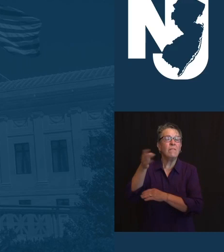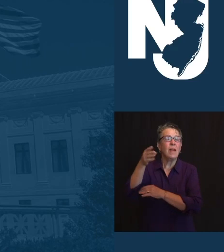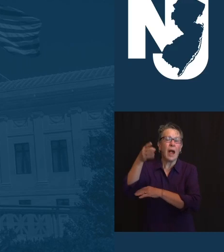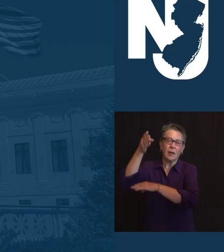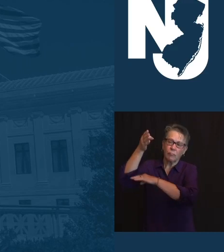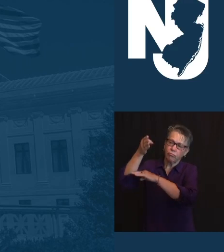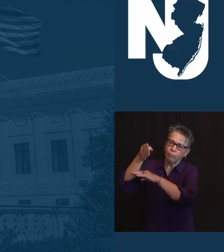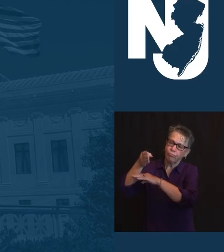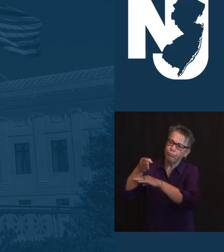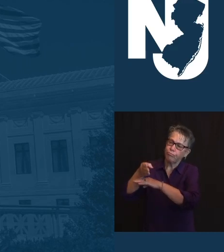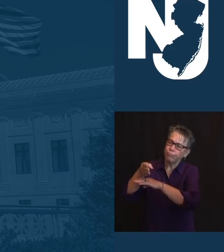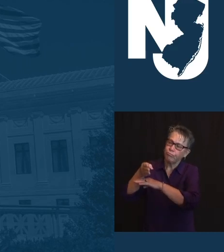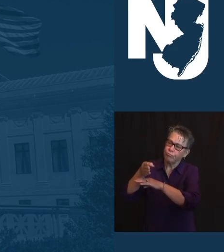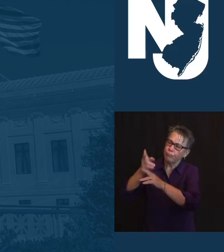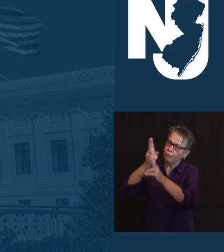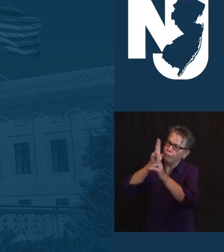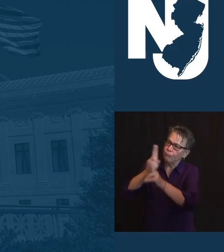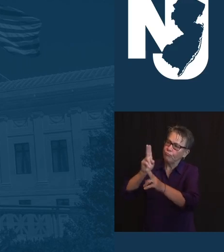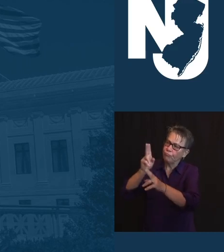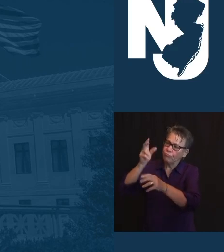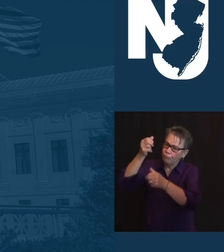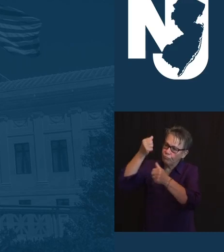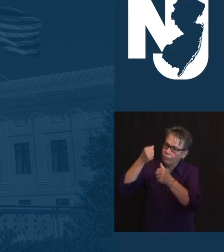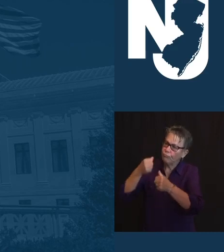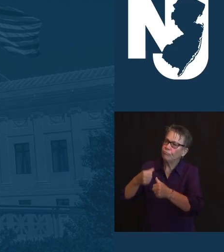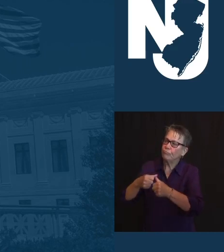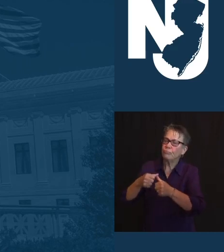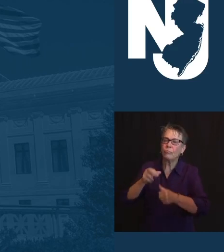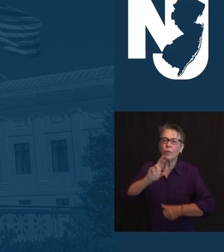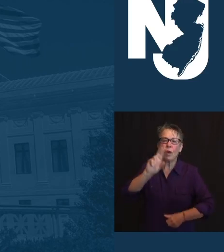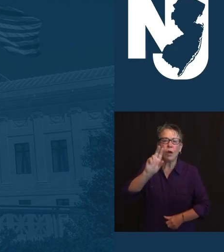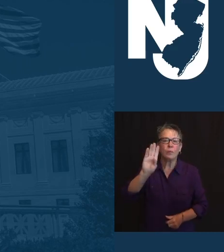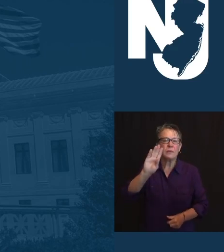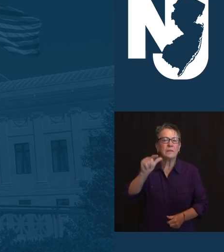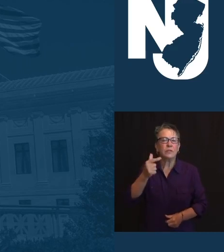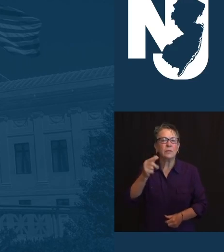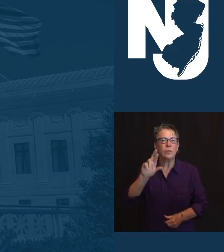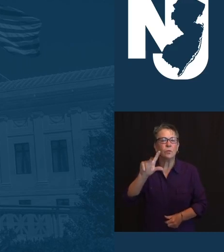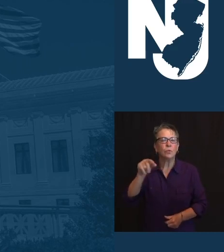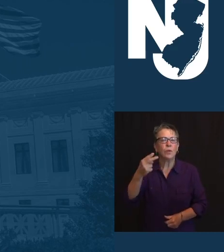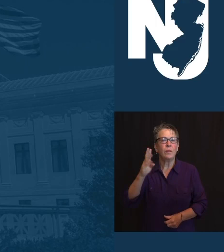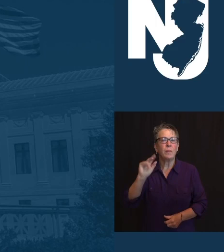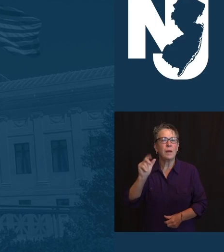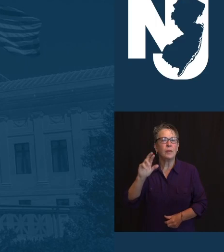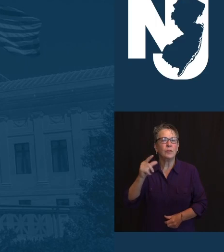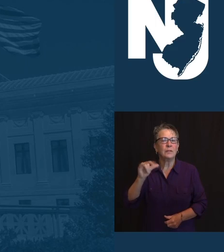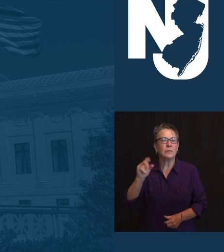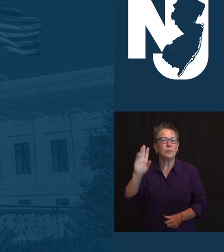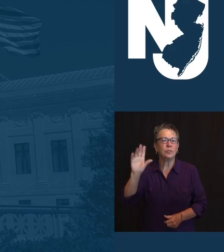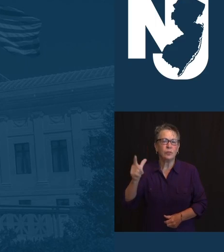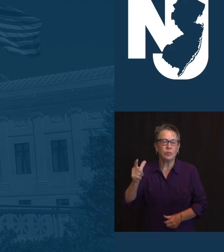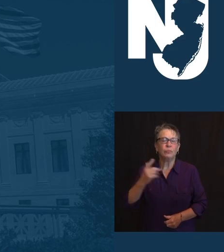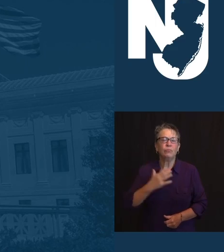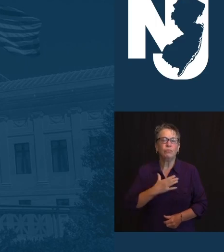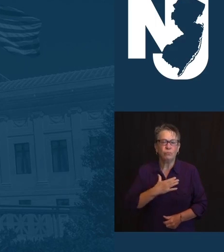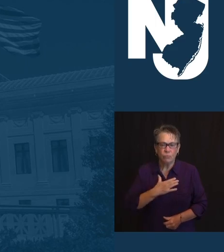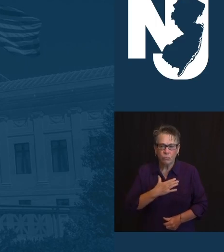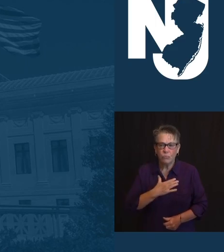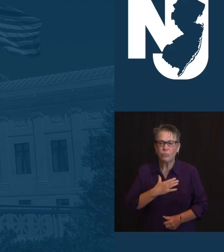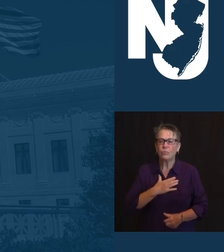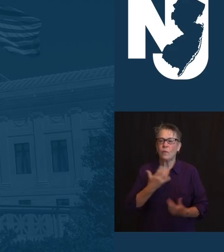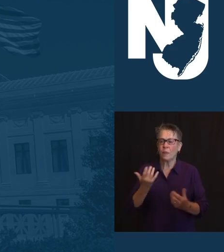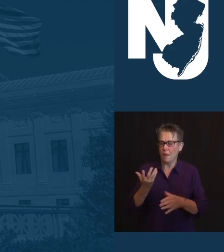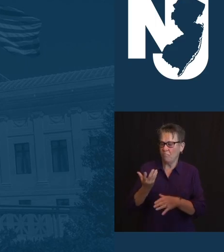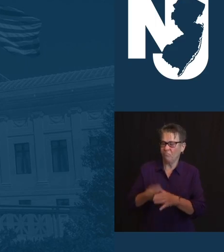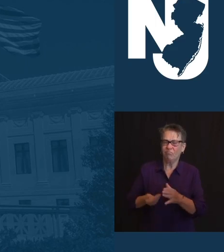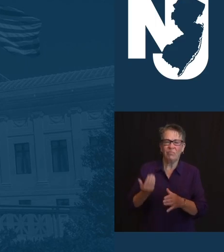Associate Justice Ruth Bader Ginsburg, who passed away on Friday evening. They will remain, by the way, at half staff